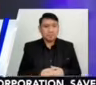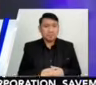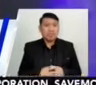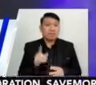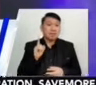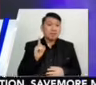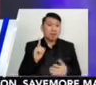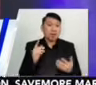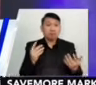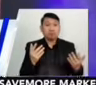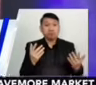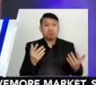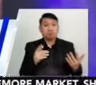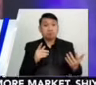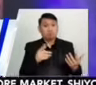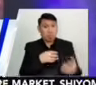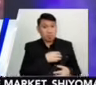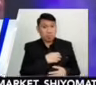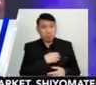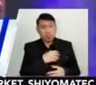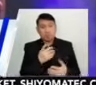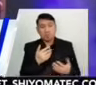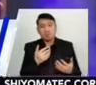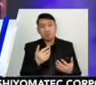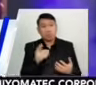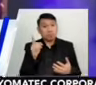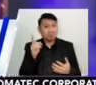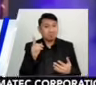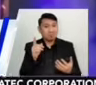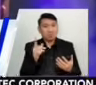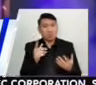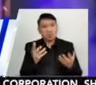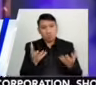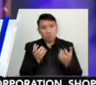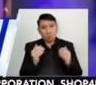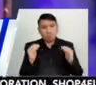hanggat di nabibigyan ng hustisya ang pagkamatay ni Itzhak at Geneva.